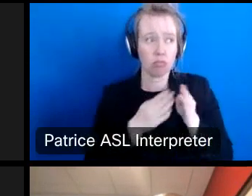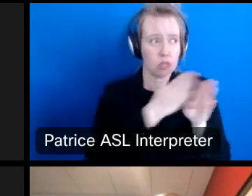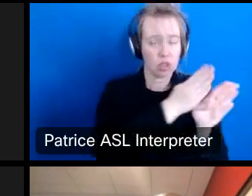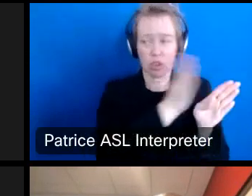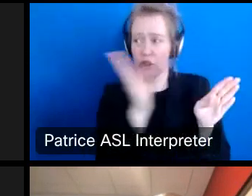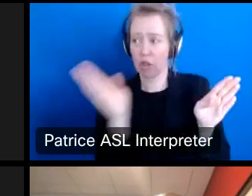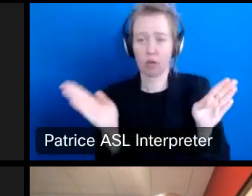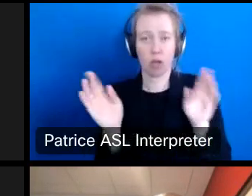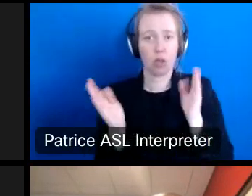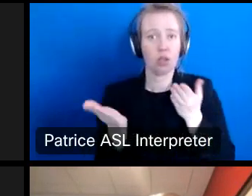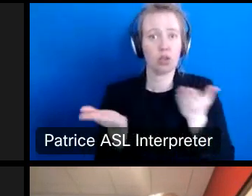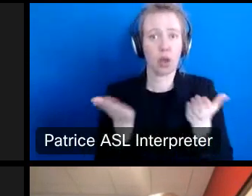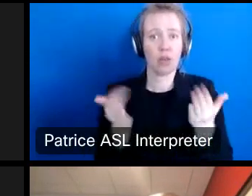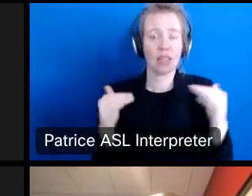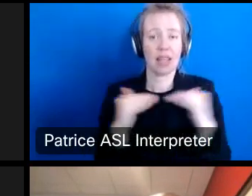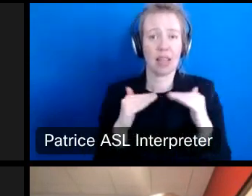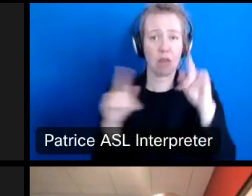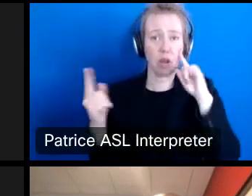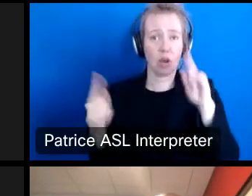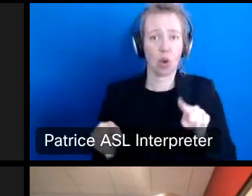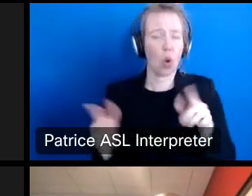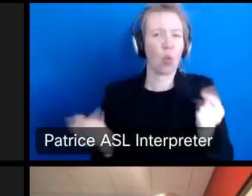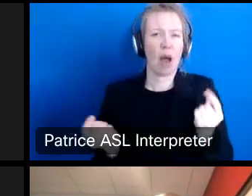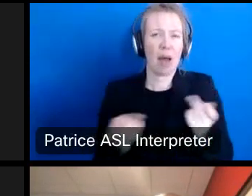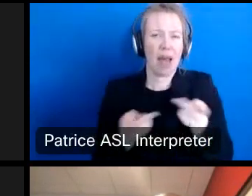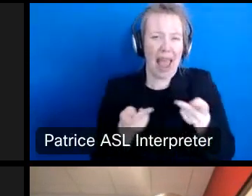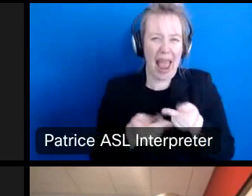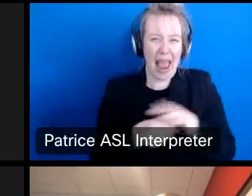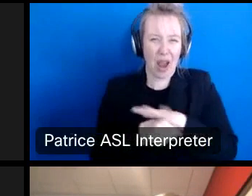level agreements as a whole to see what adjustments we can make, because I do understand